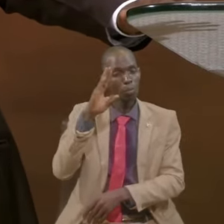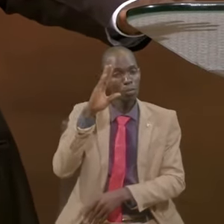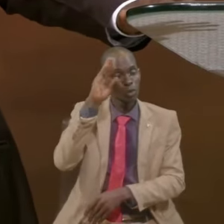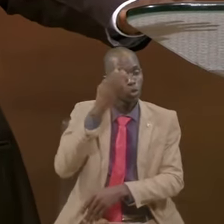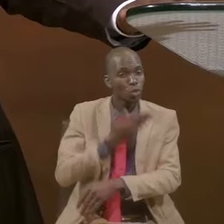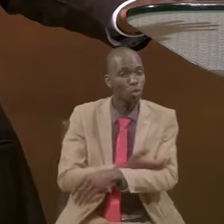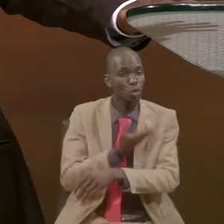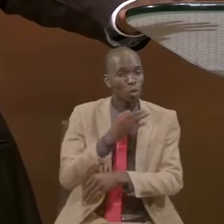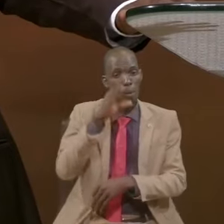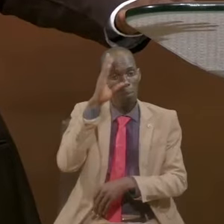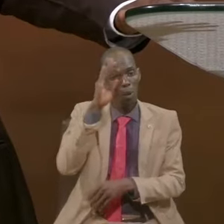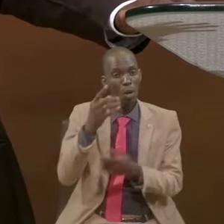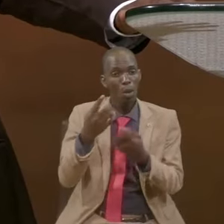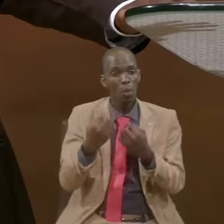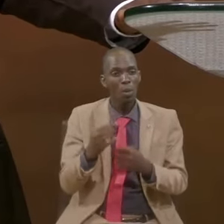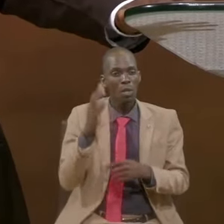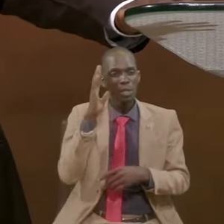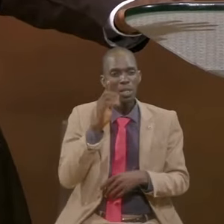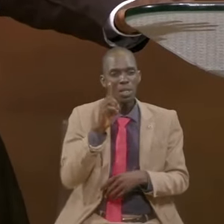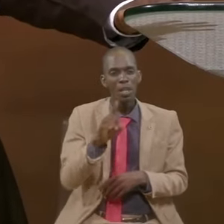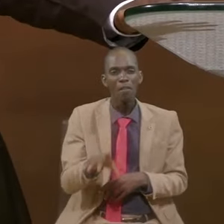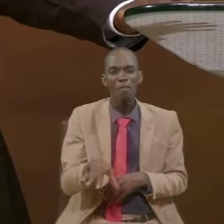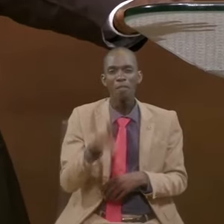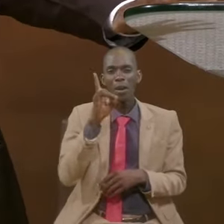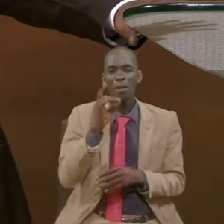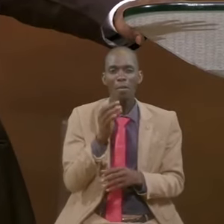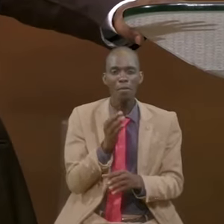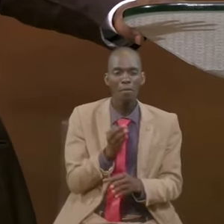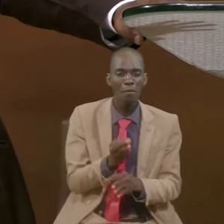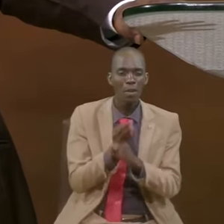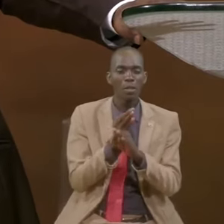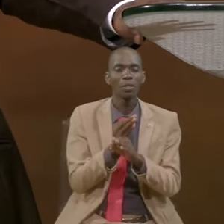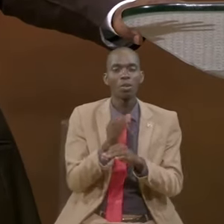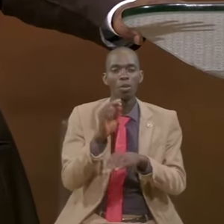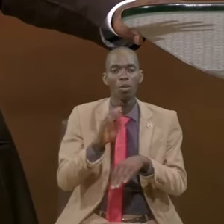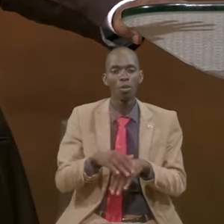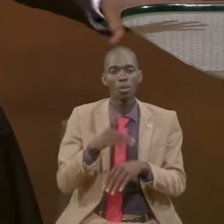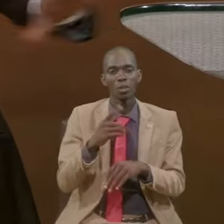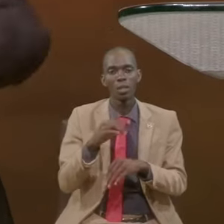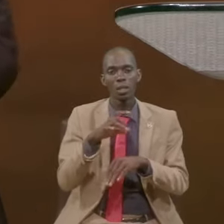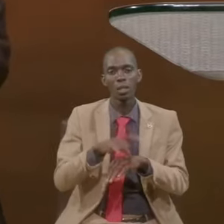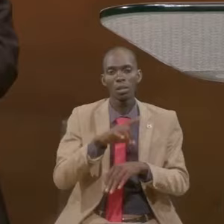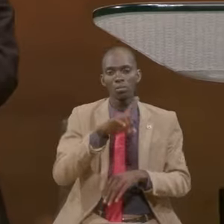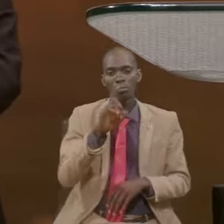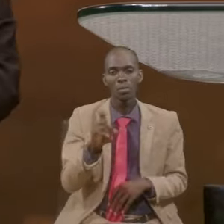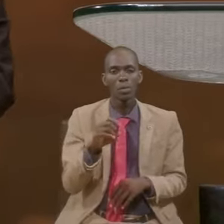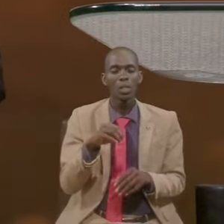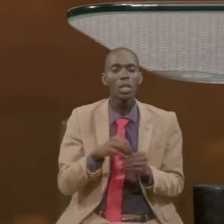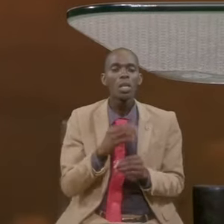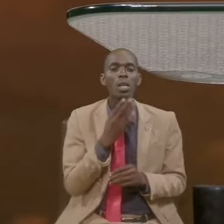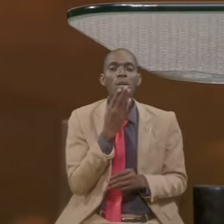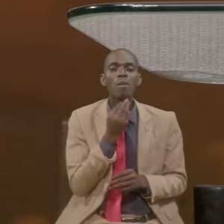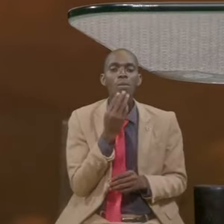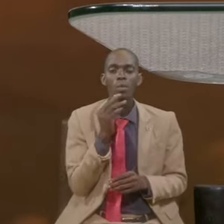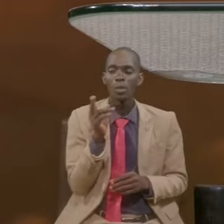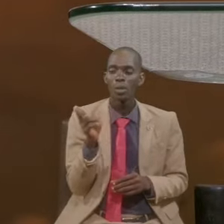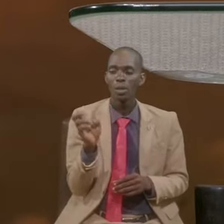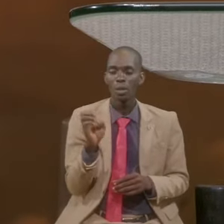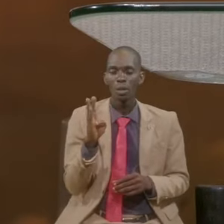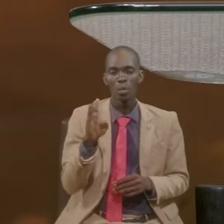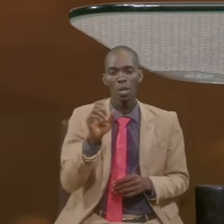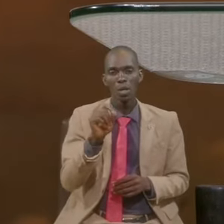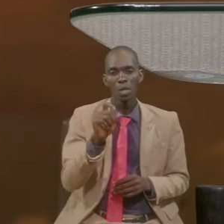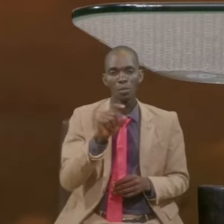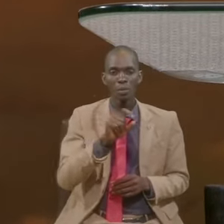faith, fidelity, faithfulness on the earth? Hebrews chapter 11, I'm reading from